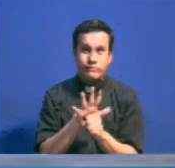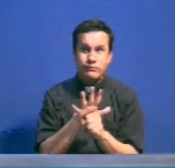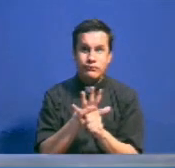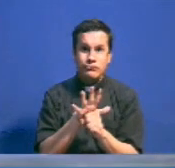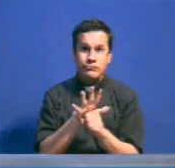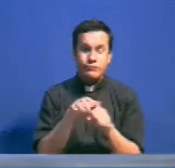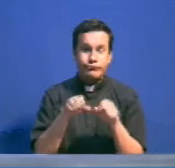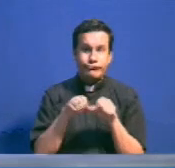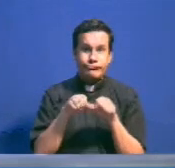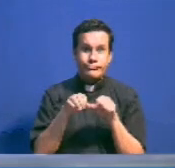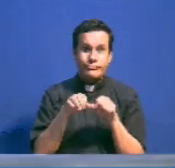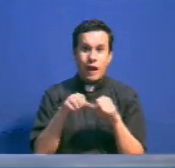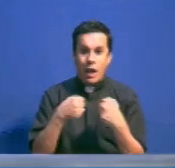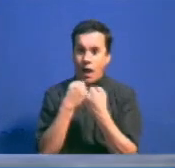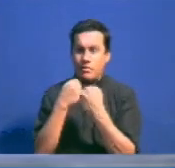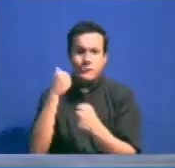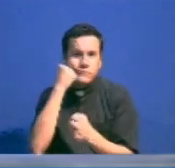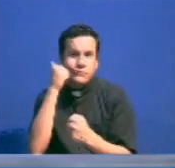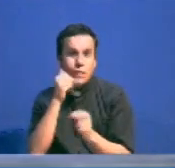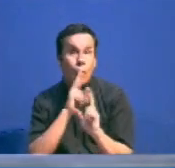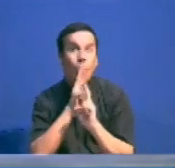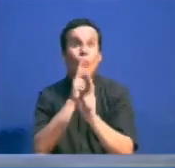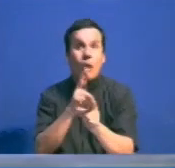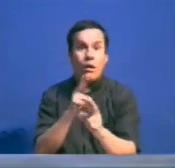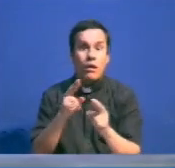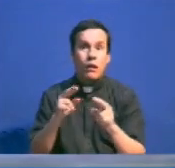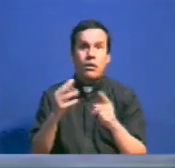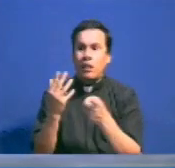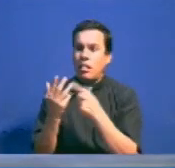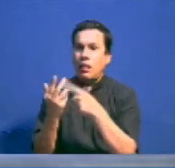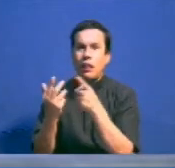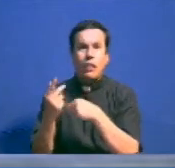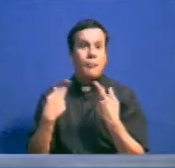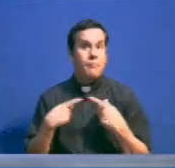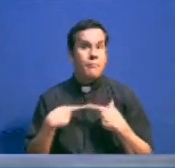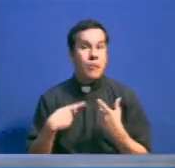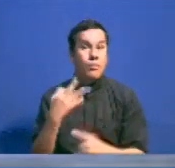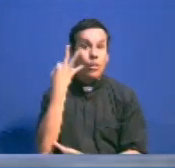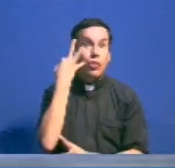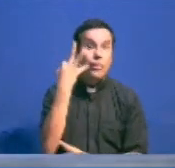cases were reported, bringing the number and confirmed cases of Kenya to